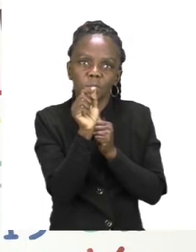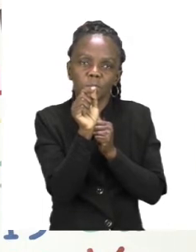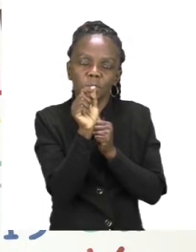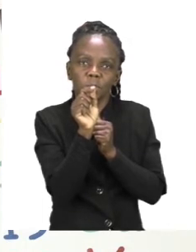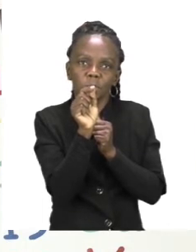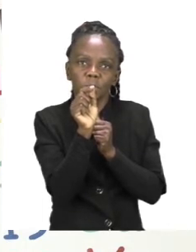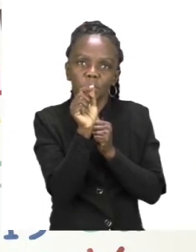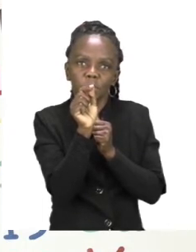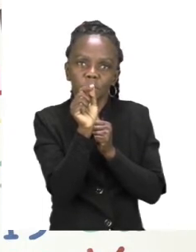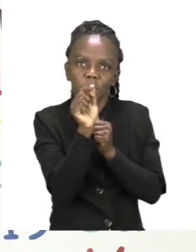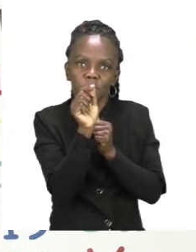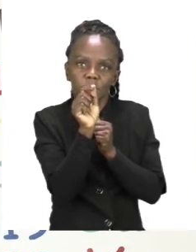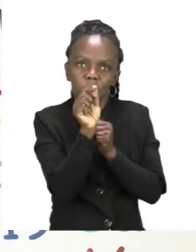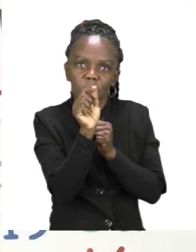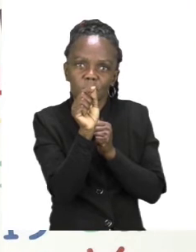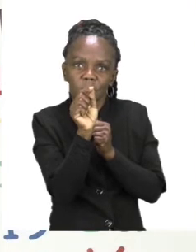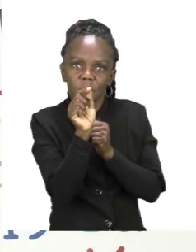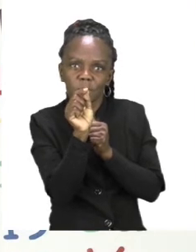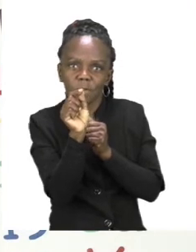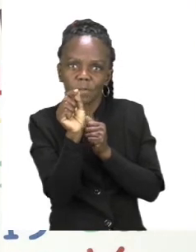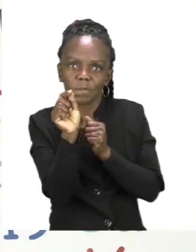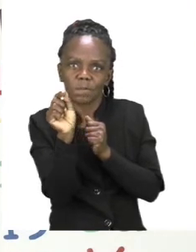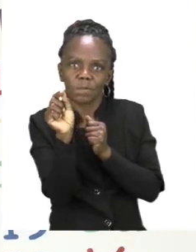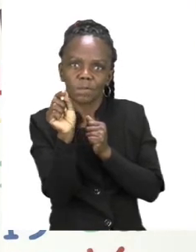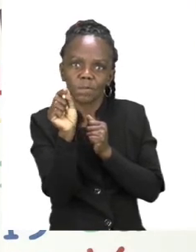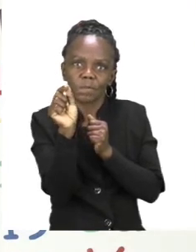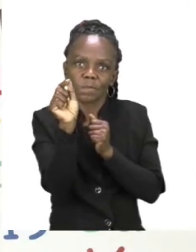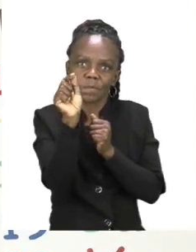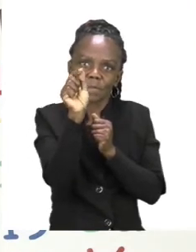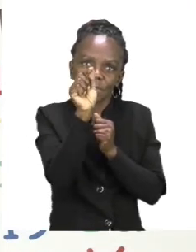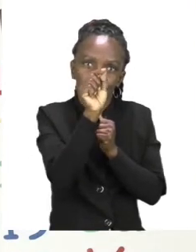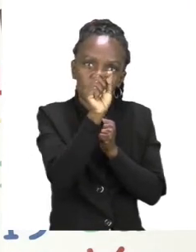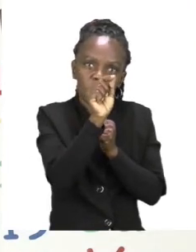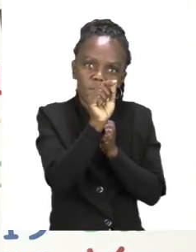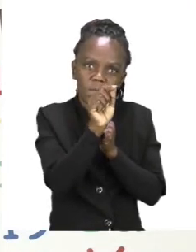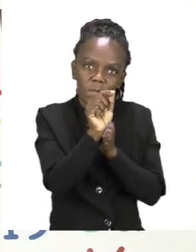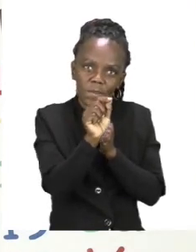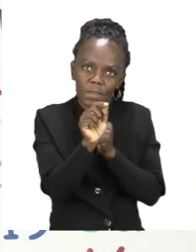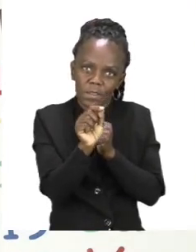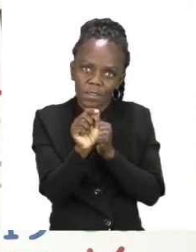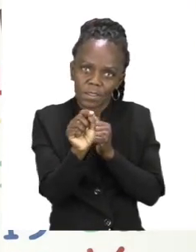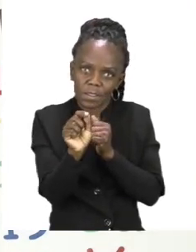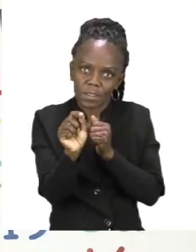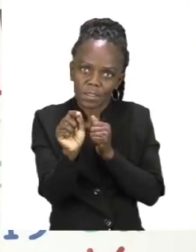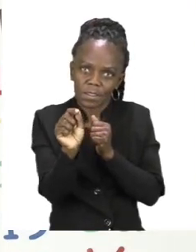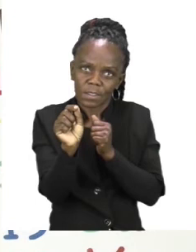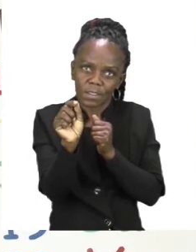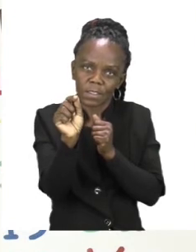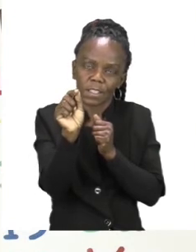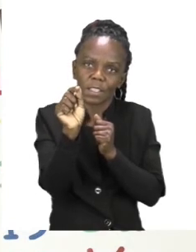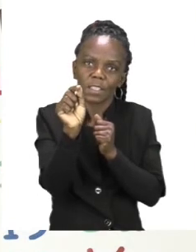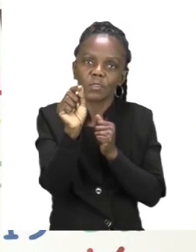same. I'm here at my last one, last letter, and I have the